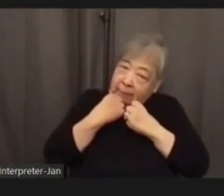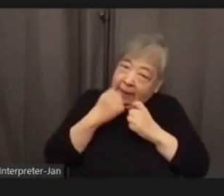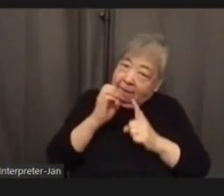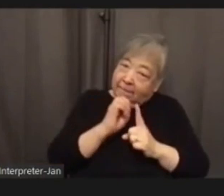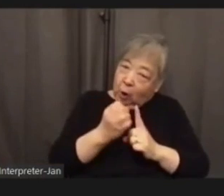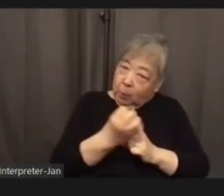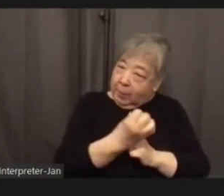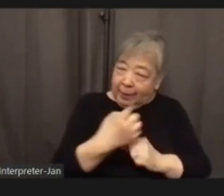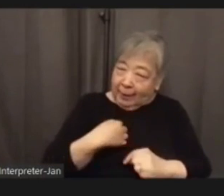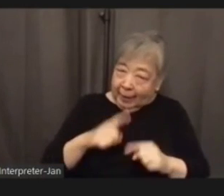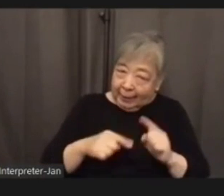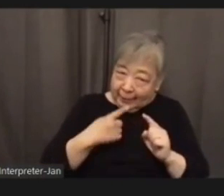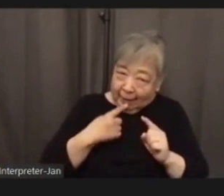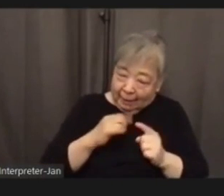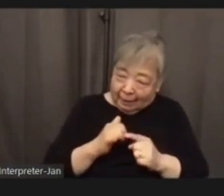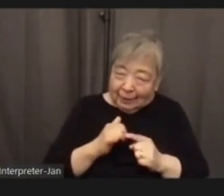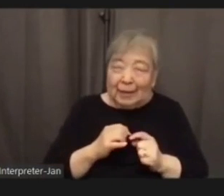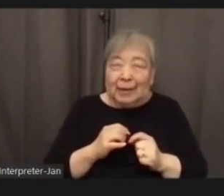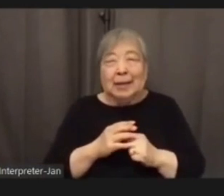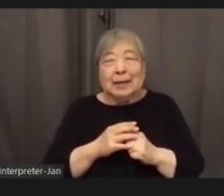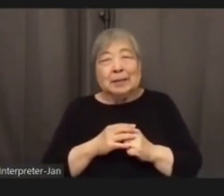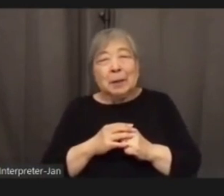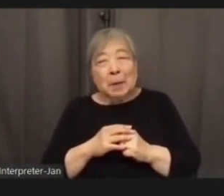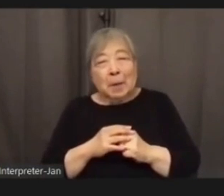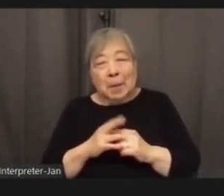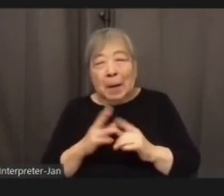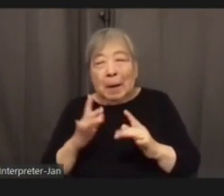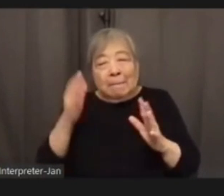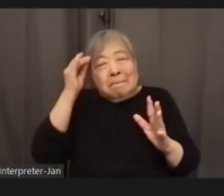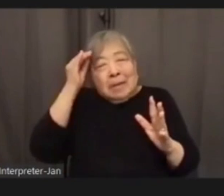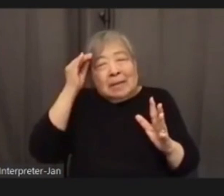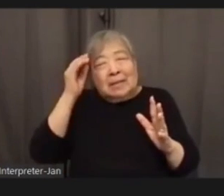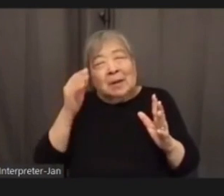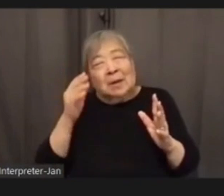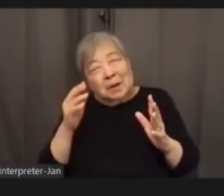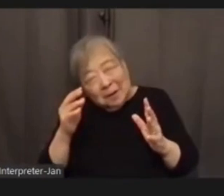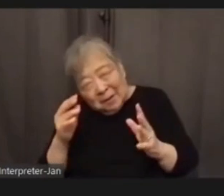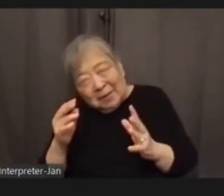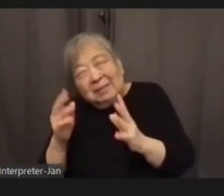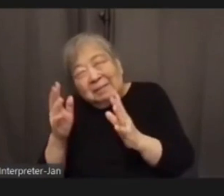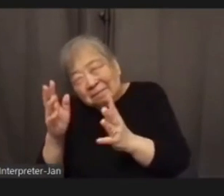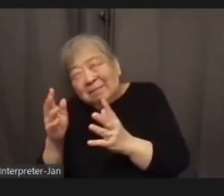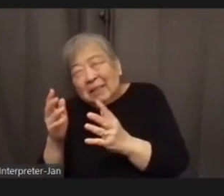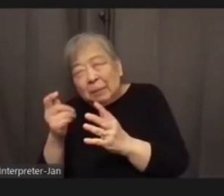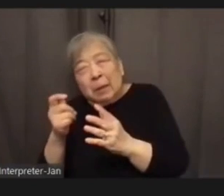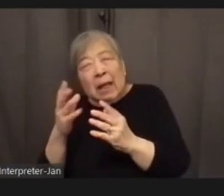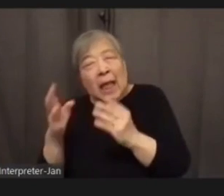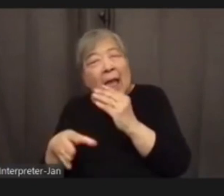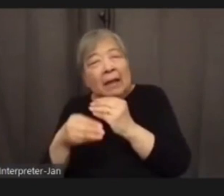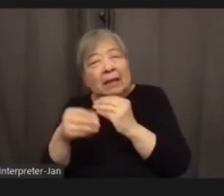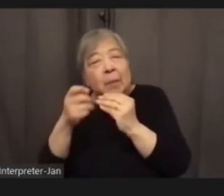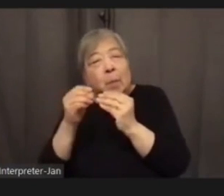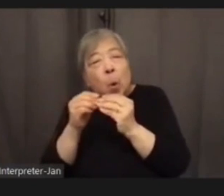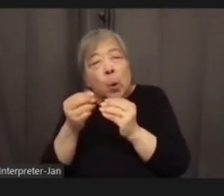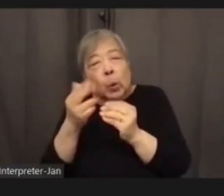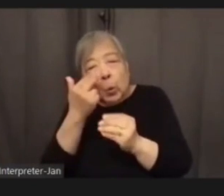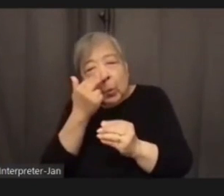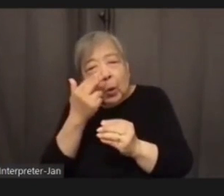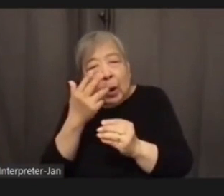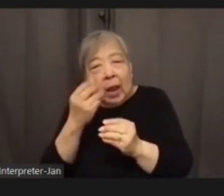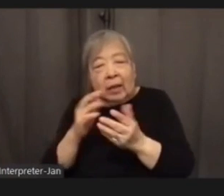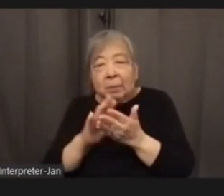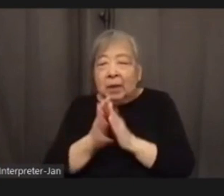that. So it came out with a little bit more humor, and actually it became a more